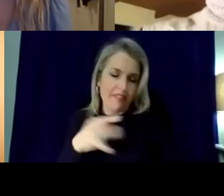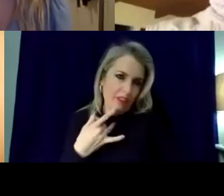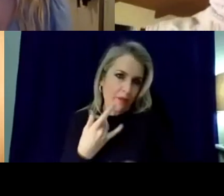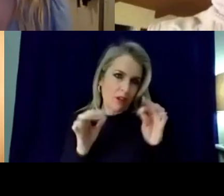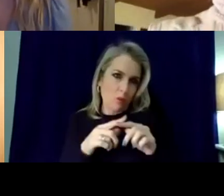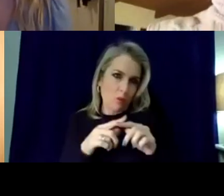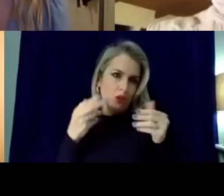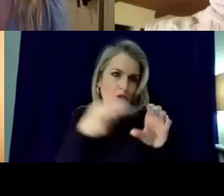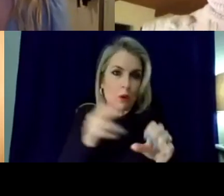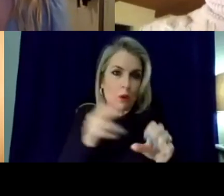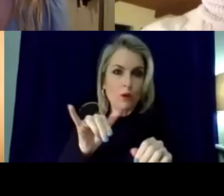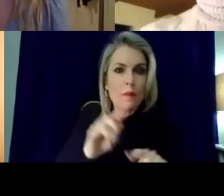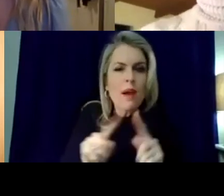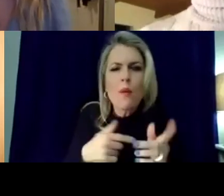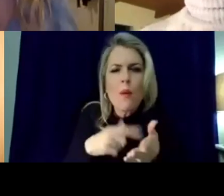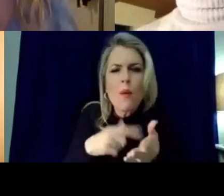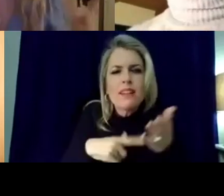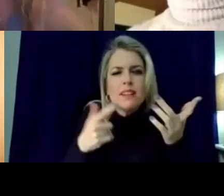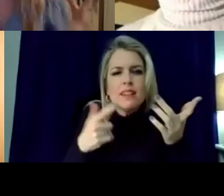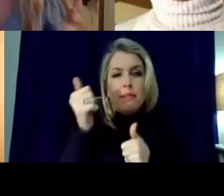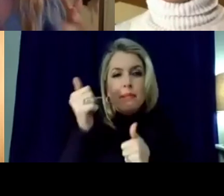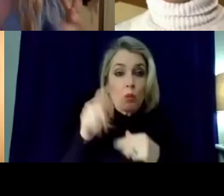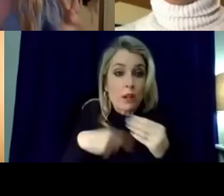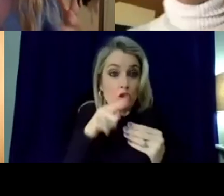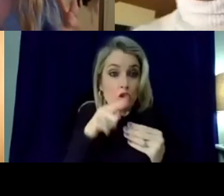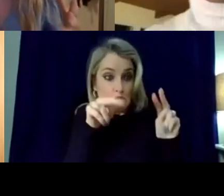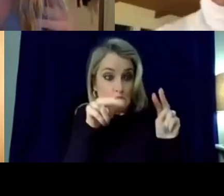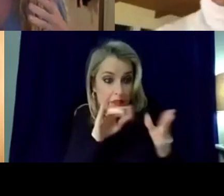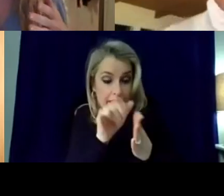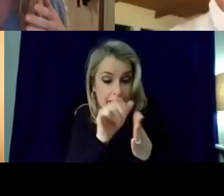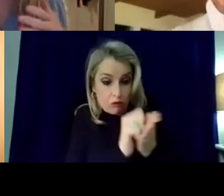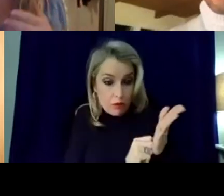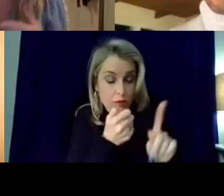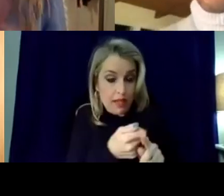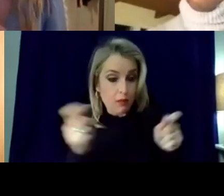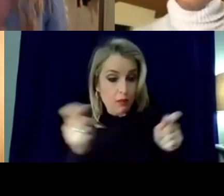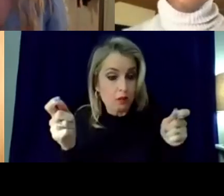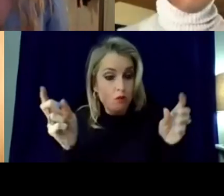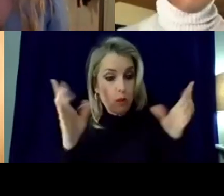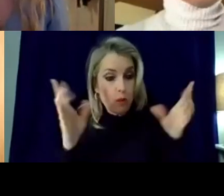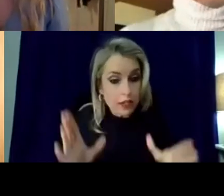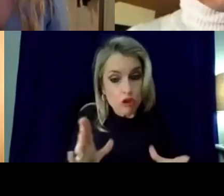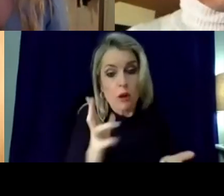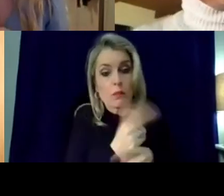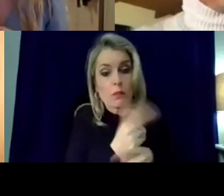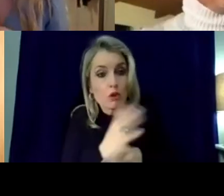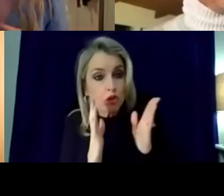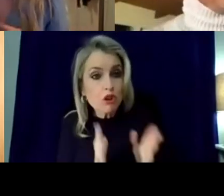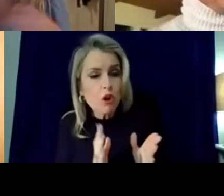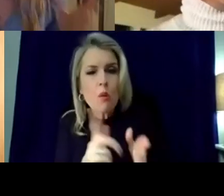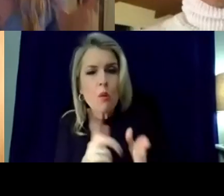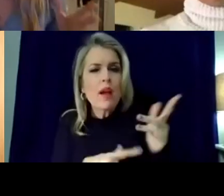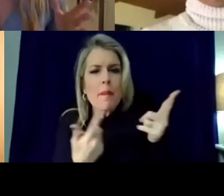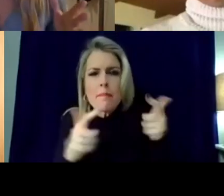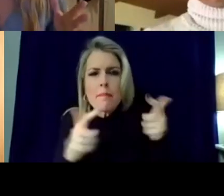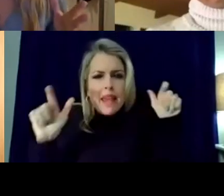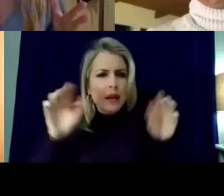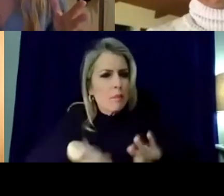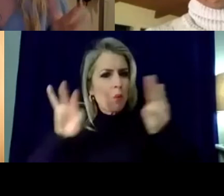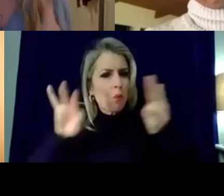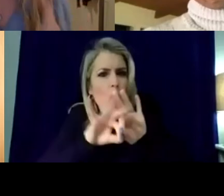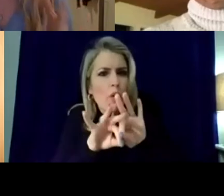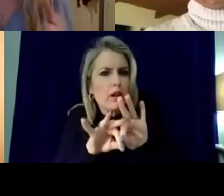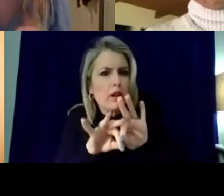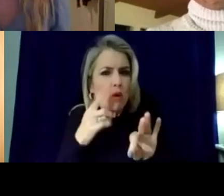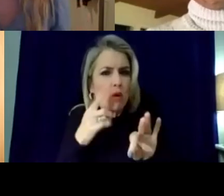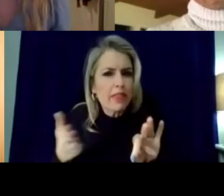to jump in too. What was the biggest, when taking the script on as the director and producer, what was of biggest importance to you